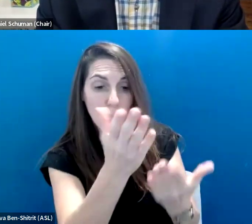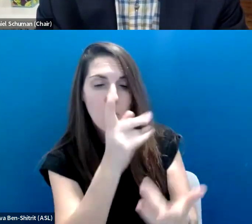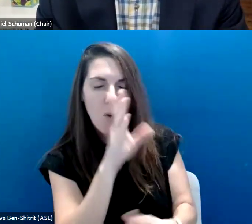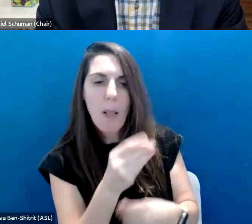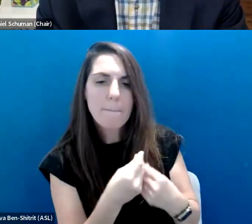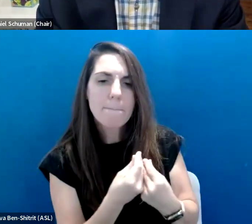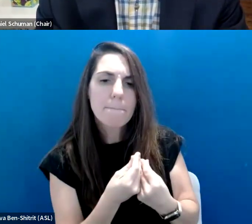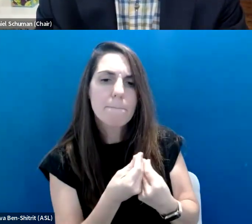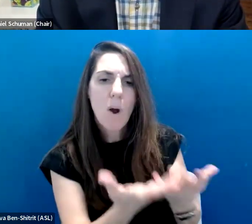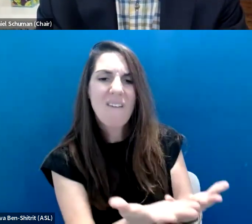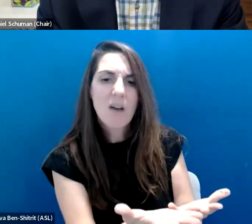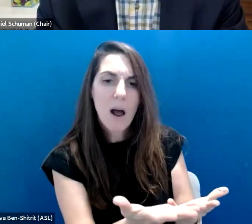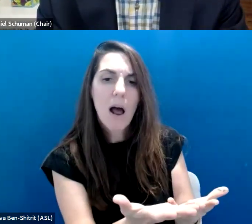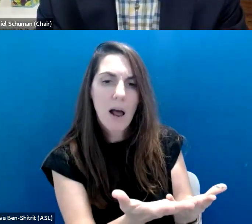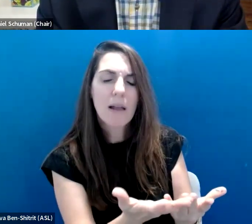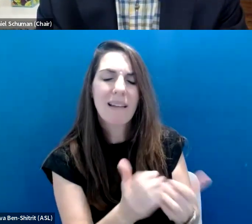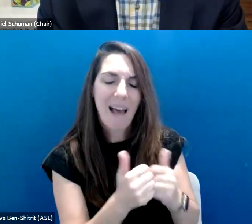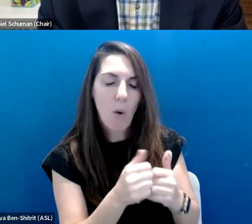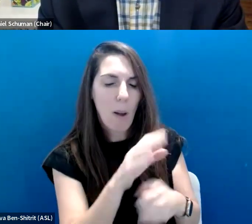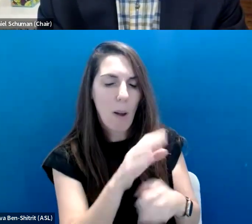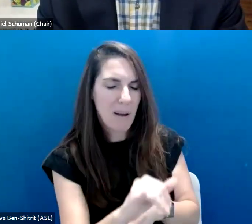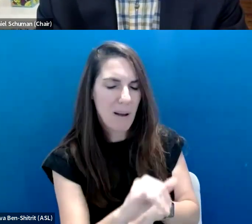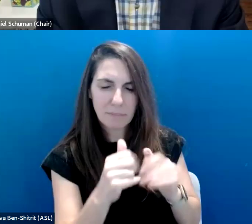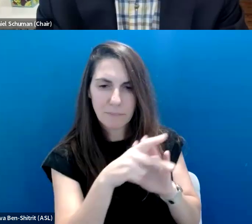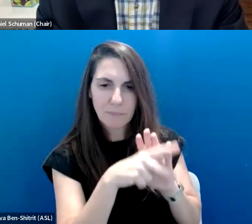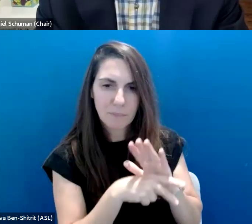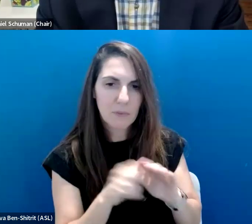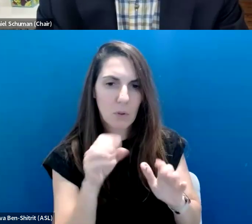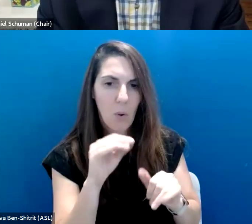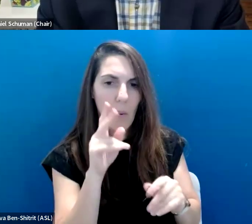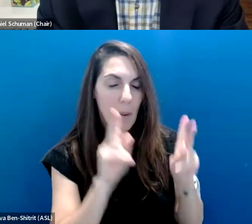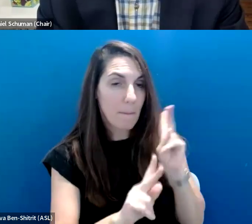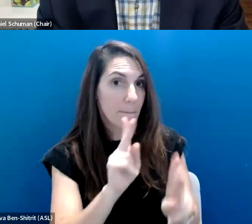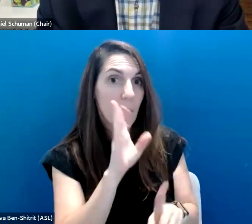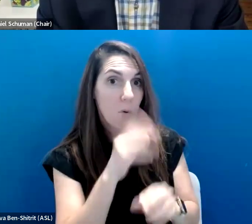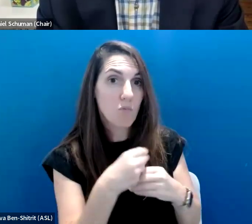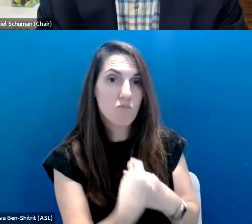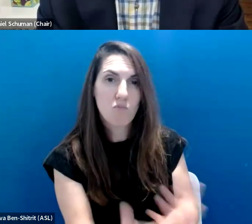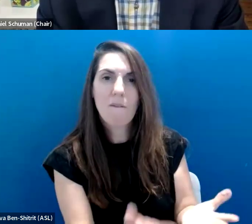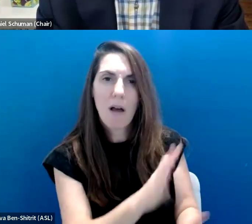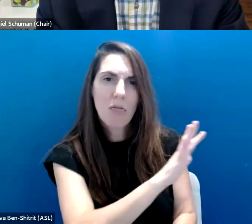by policy, right? So in the time, so once the people provide their